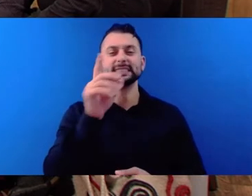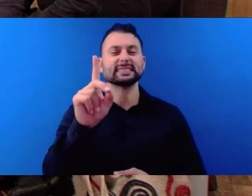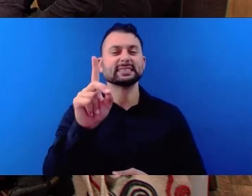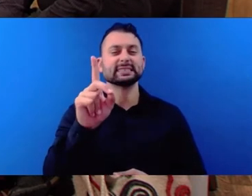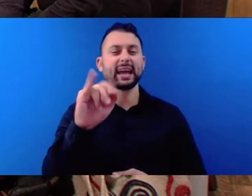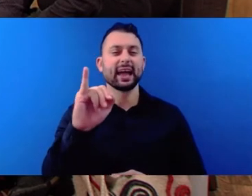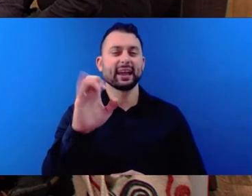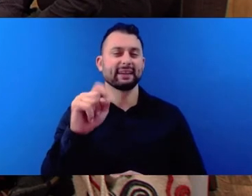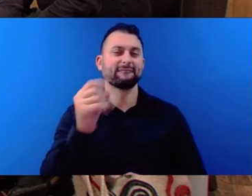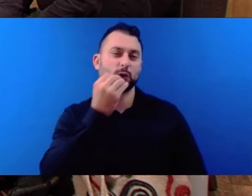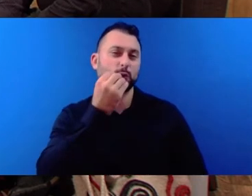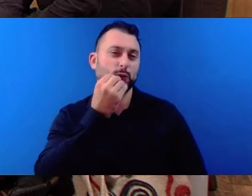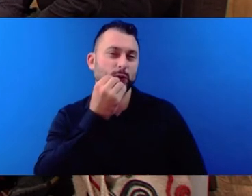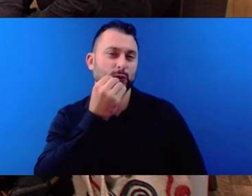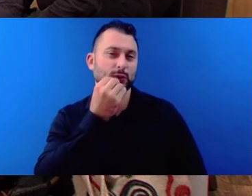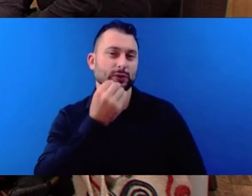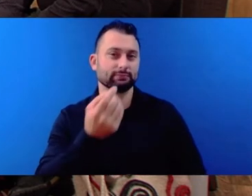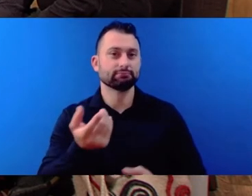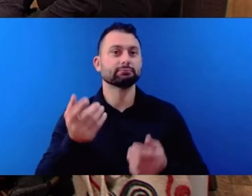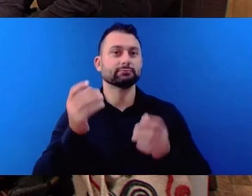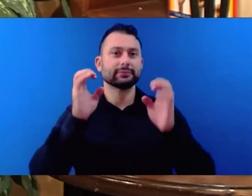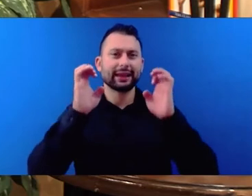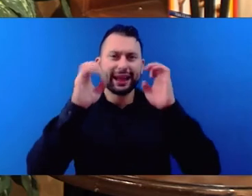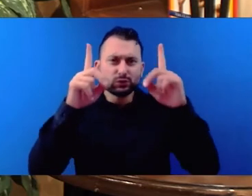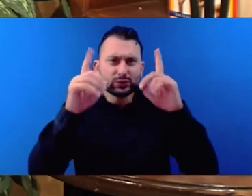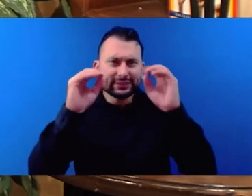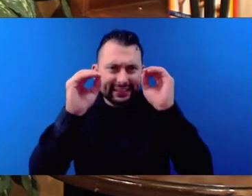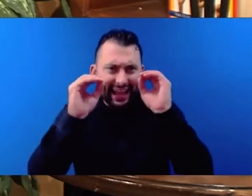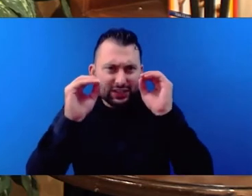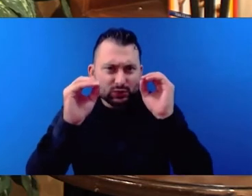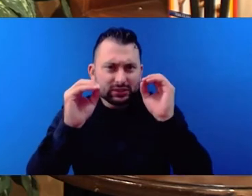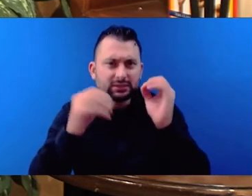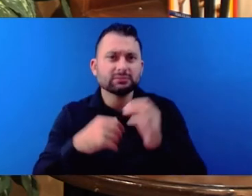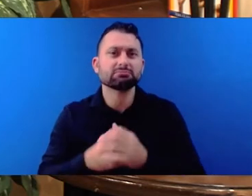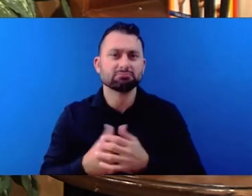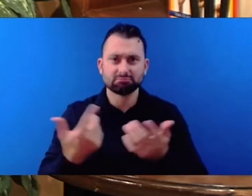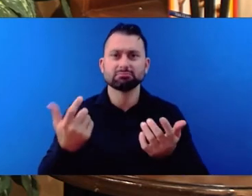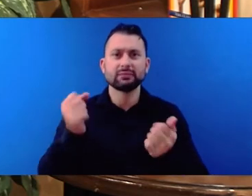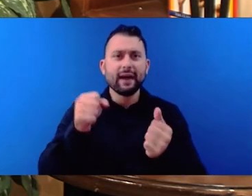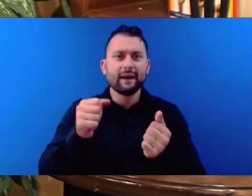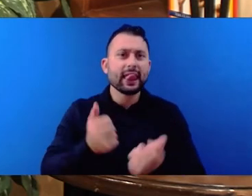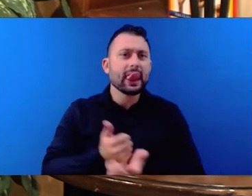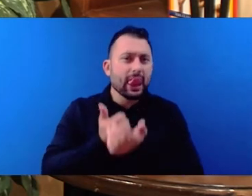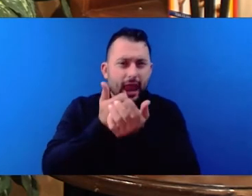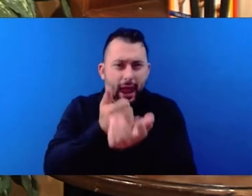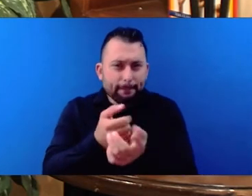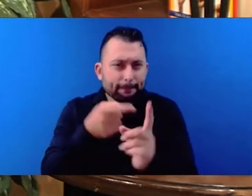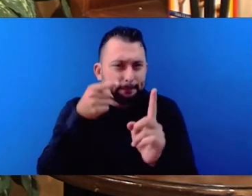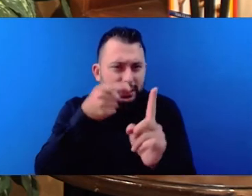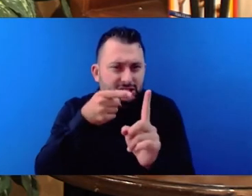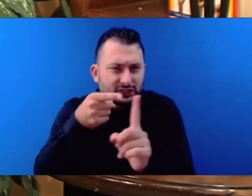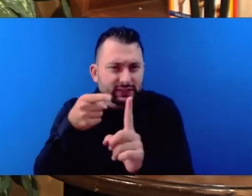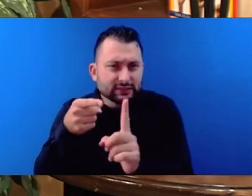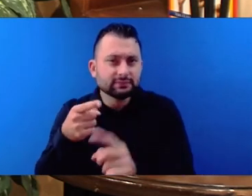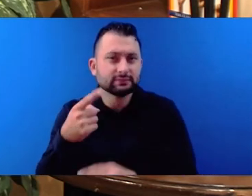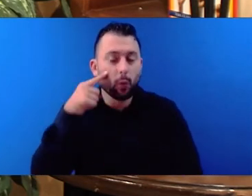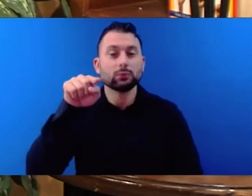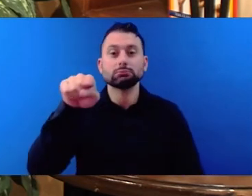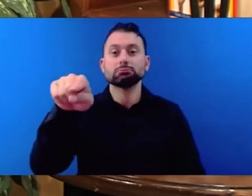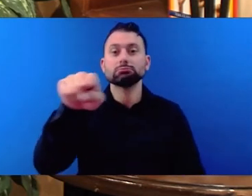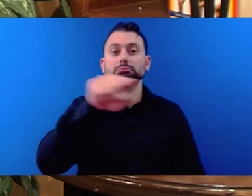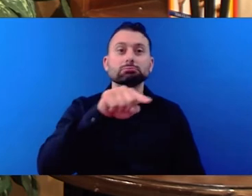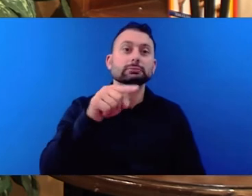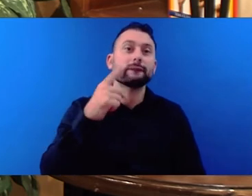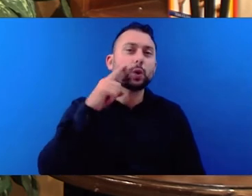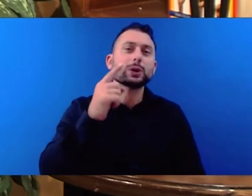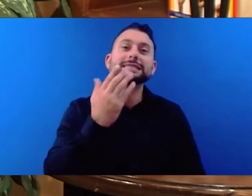St. Mary's health system, we do have a diabetes educator and a nutrition program that I can refer my patients